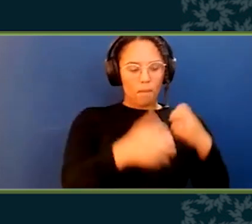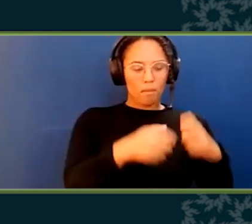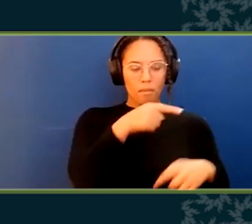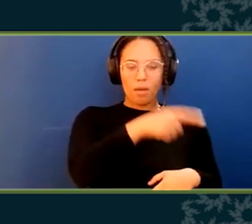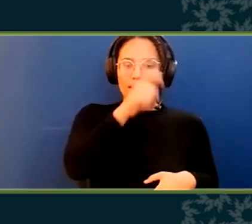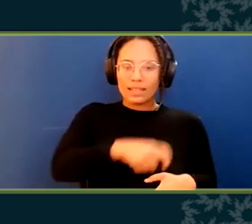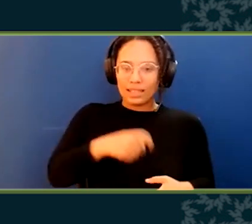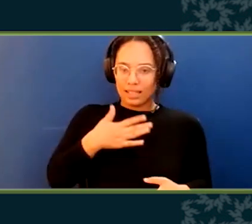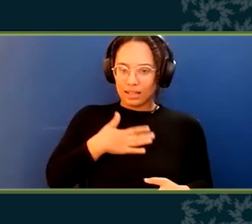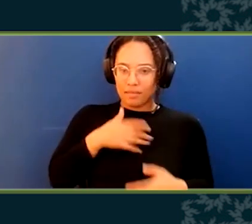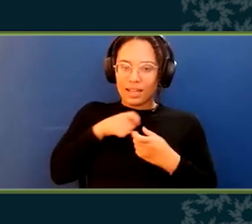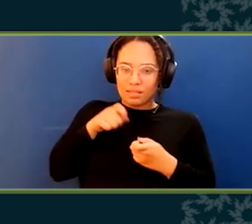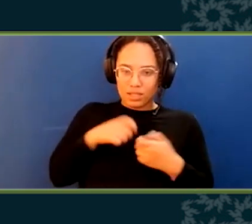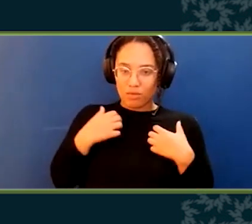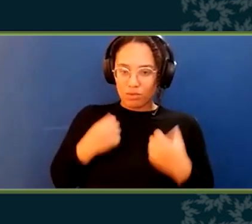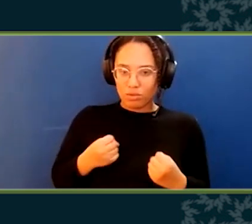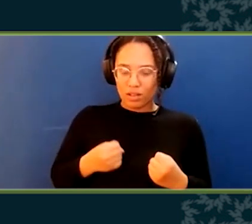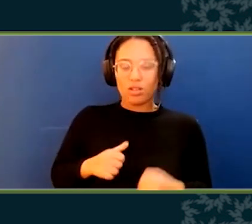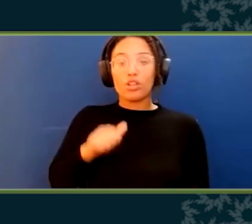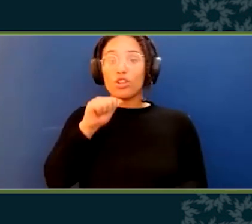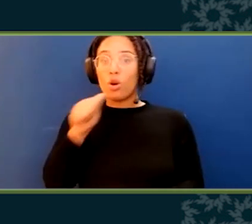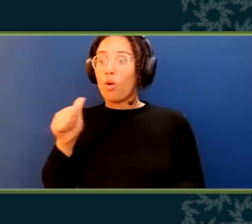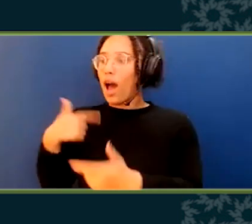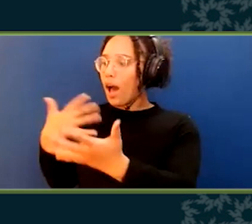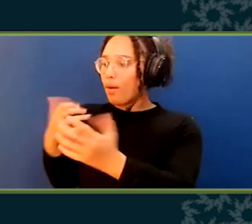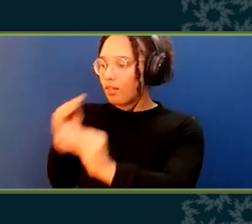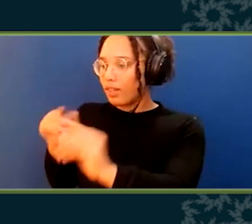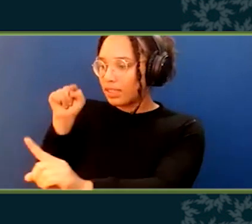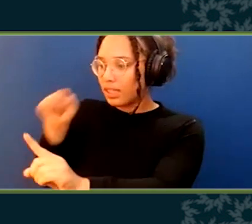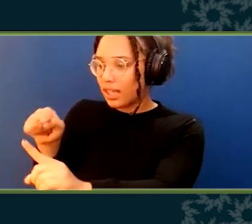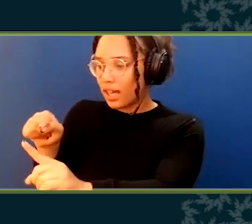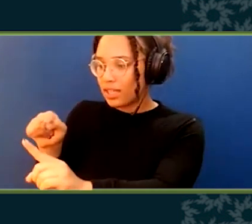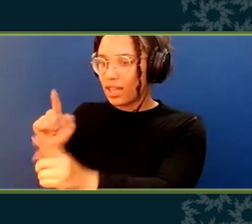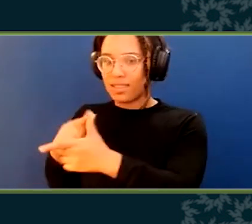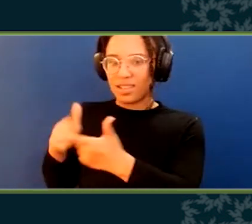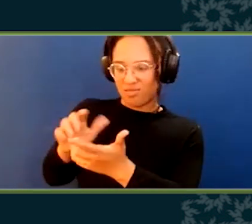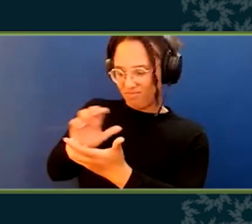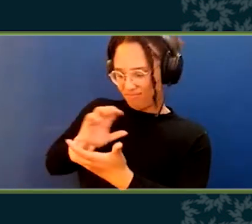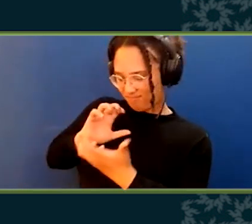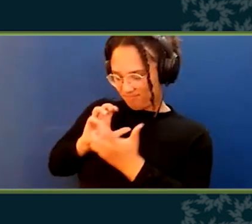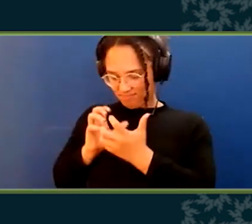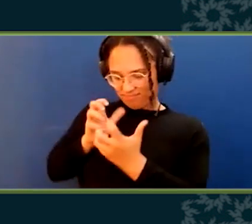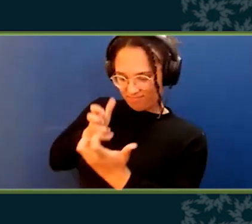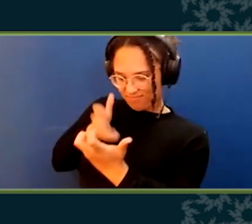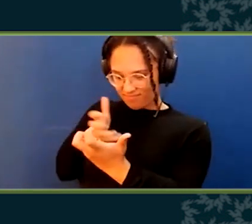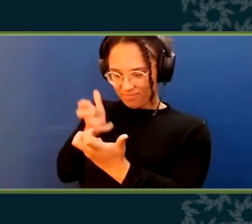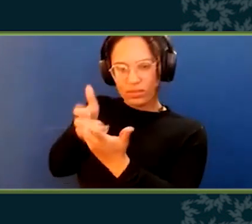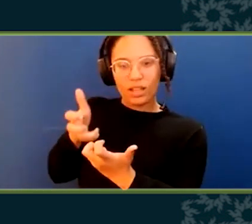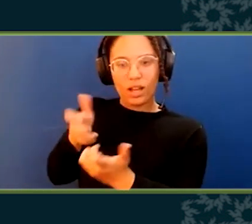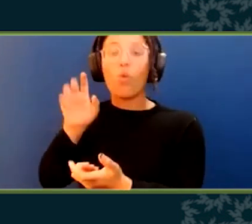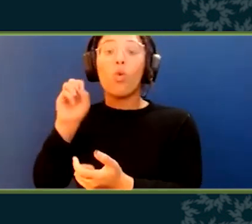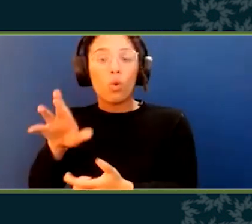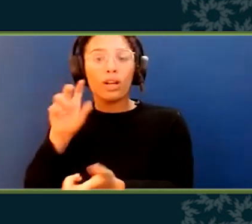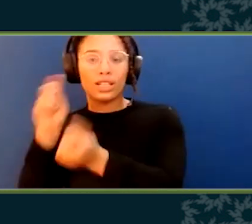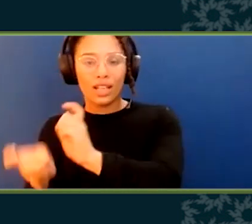solve and twisting yourself or trying to twist the problem to suit your strengths, right? That's what this